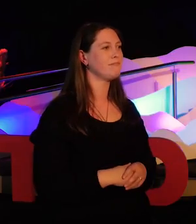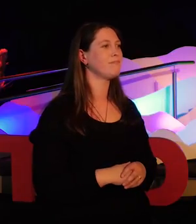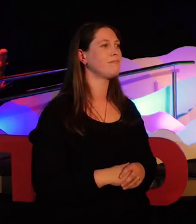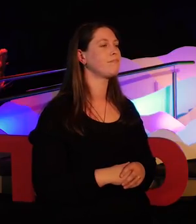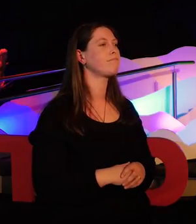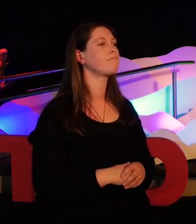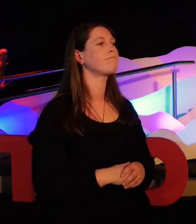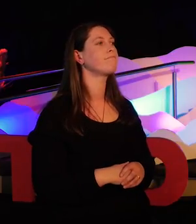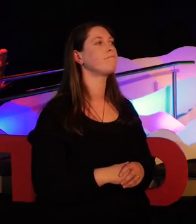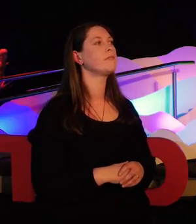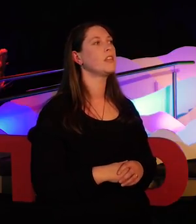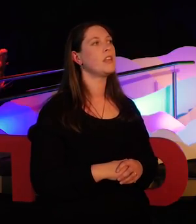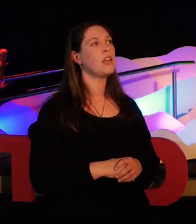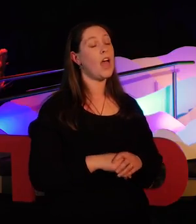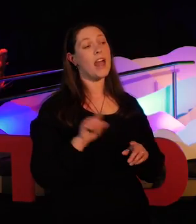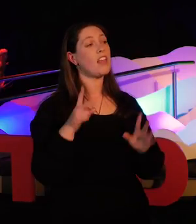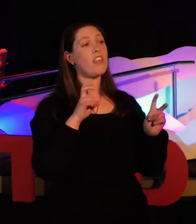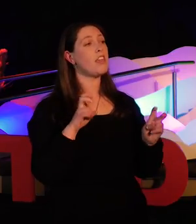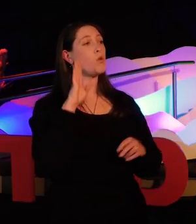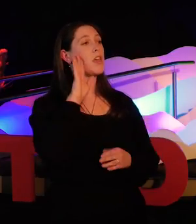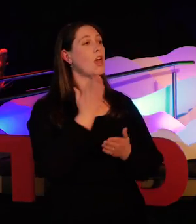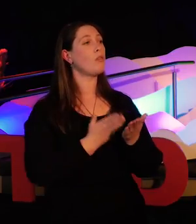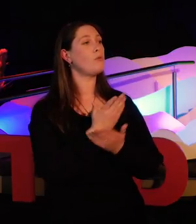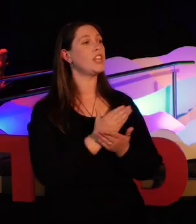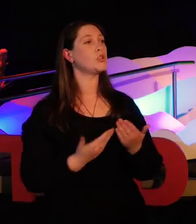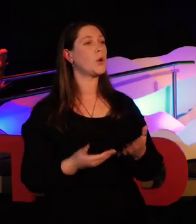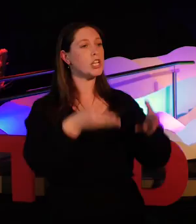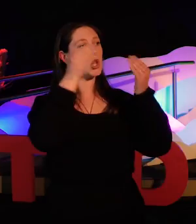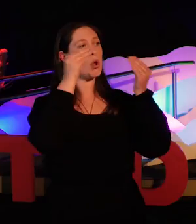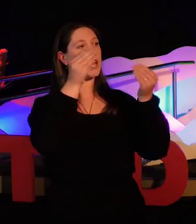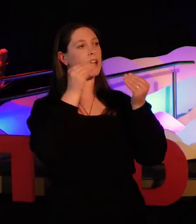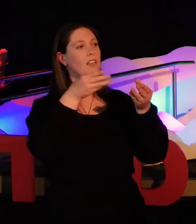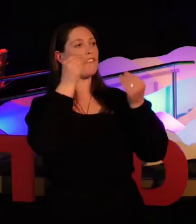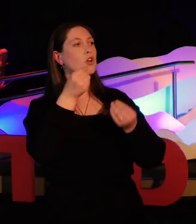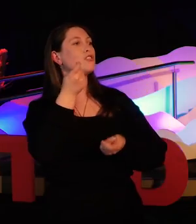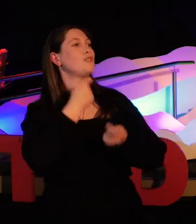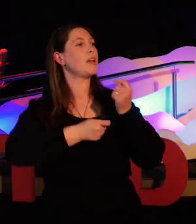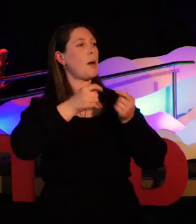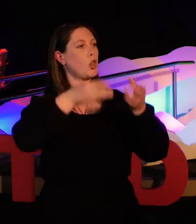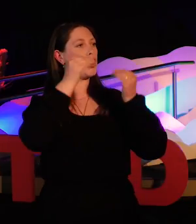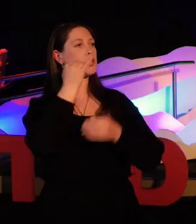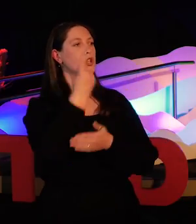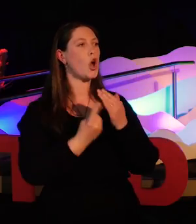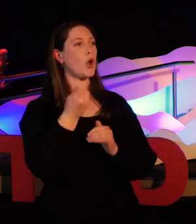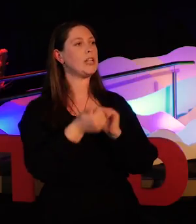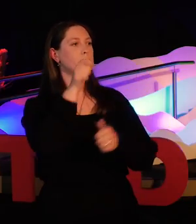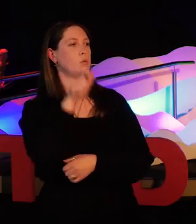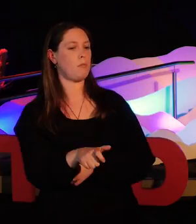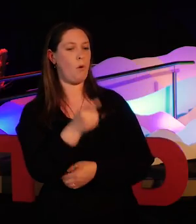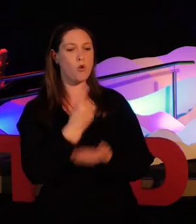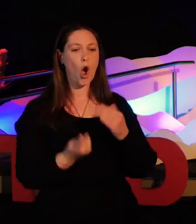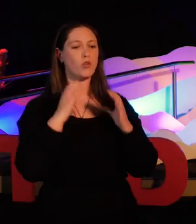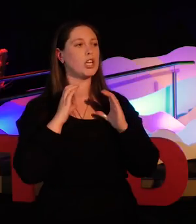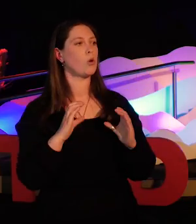And the final one, you hear the theme through the story, is learning. They have learned how to become learners, not just athletes and not just